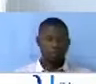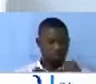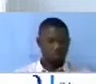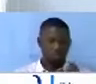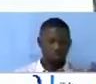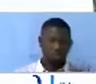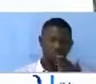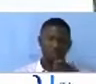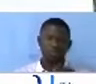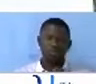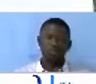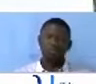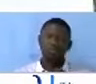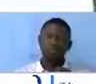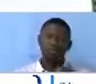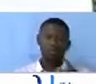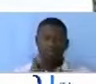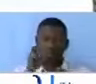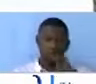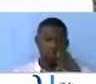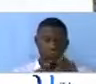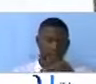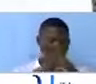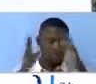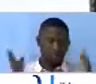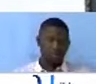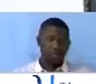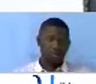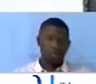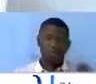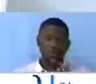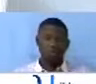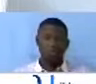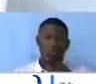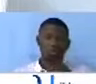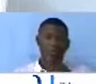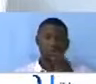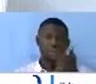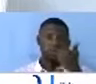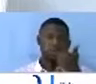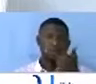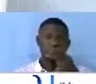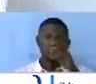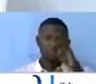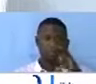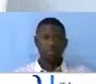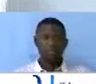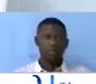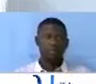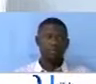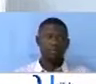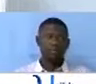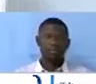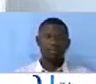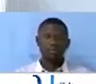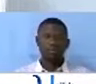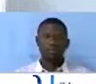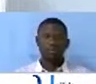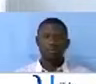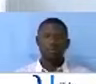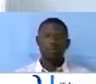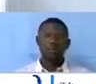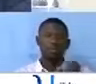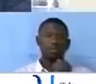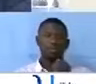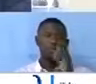March. It's certainly earlier. Come, Mike. Certainly much, much earlier. Because Omar